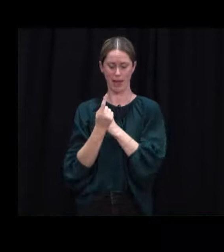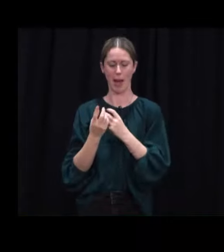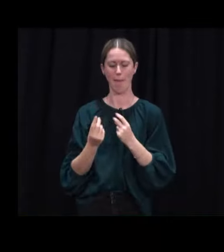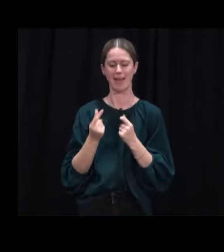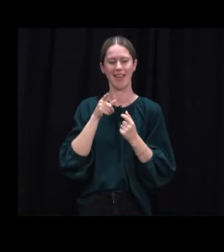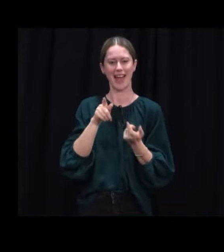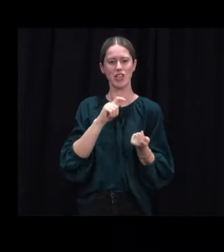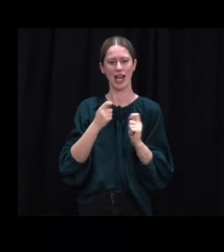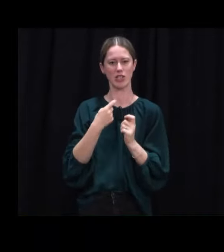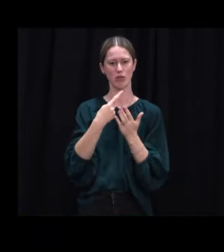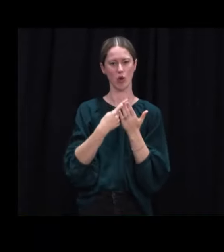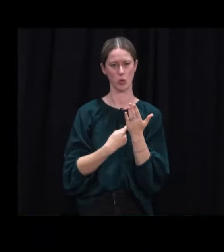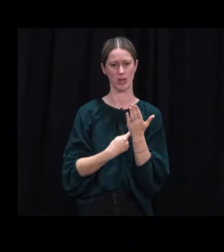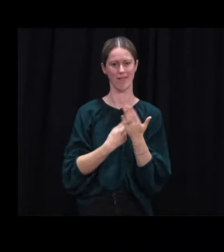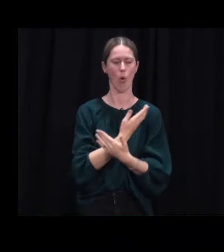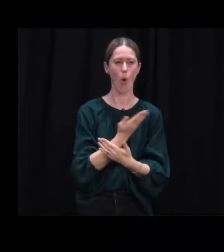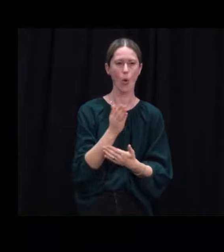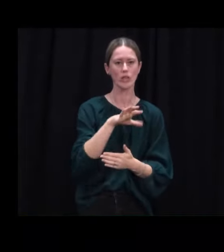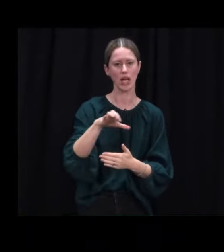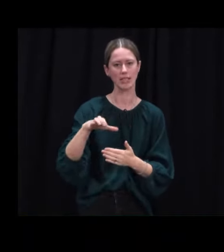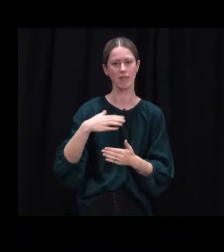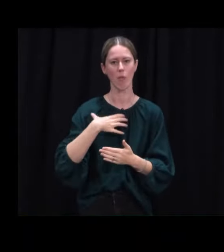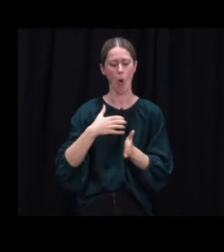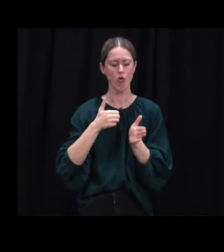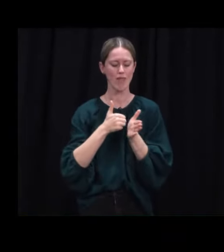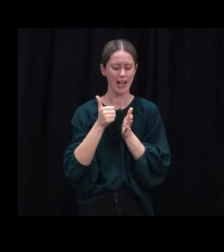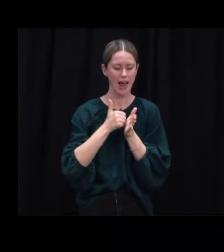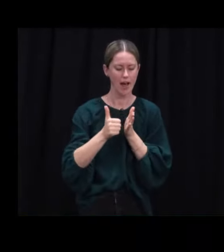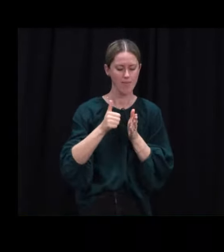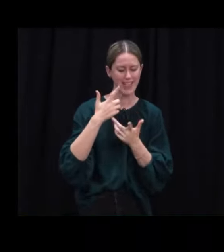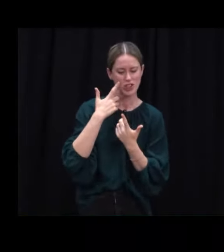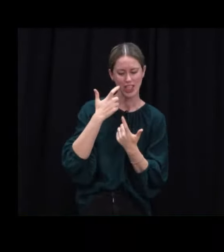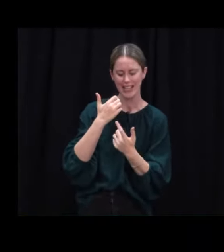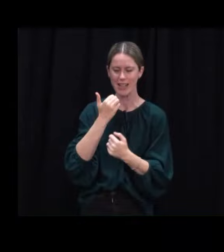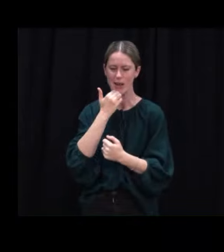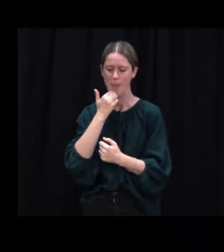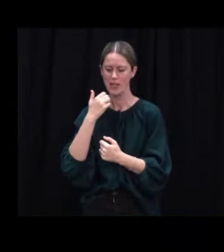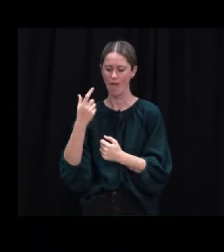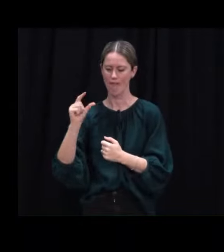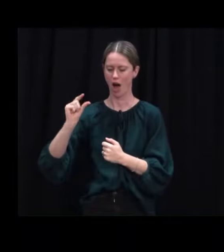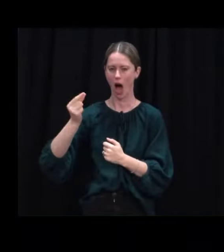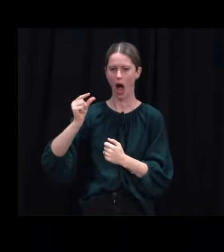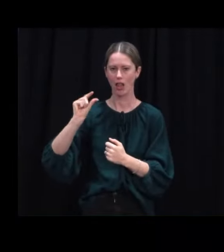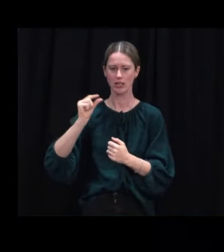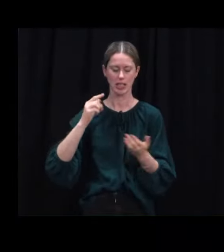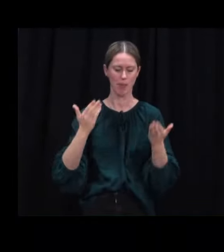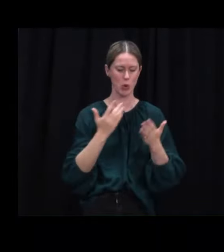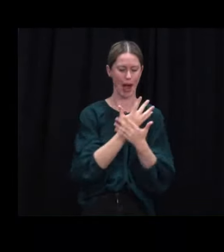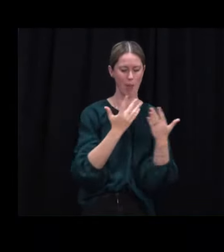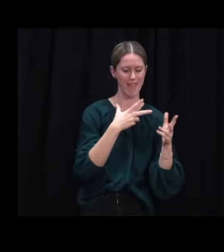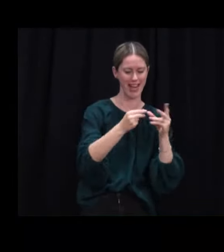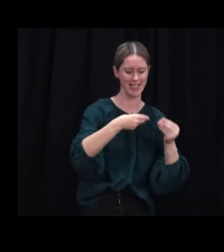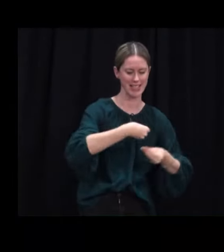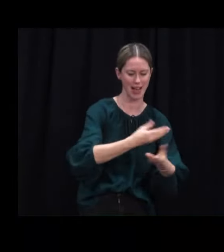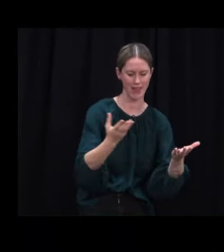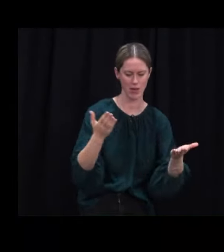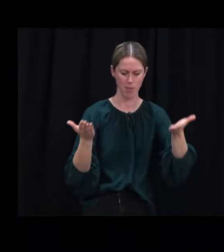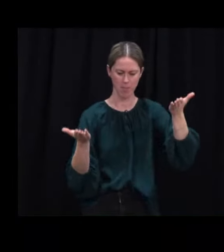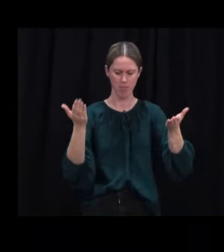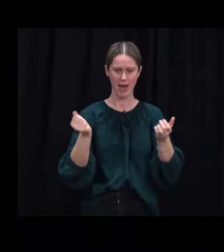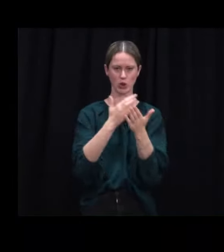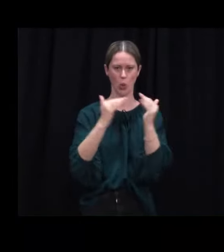made to move on all sites to more frequent checking and reconciliation of vials, rather than leaving this to